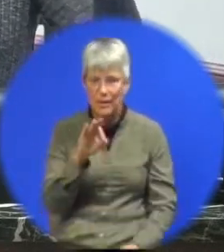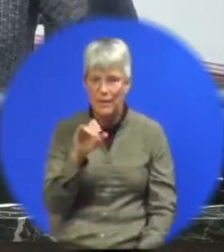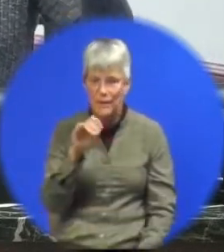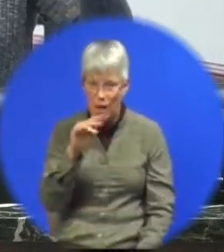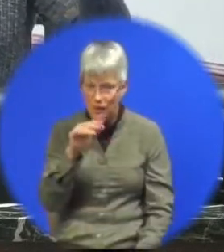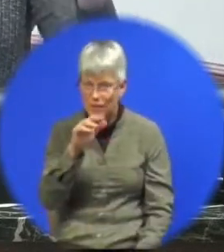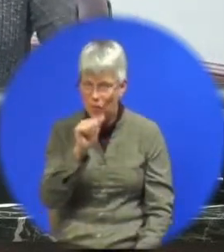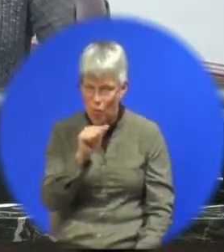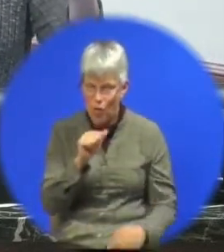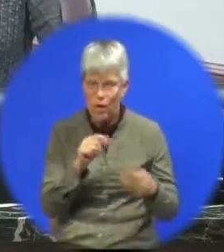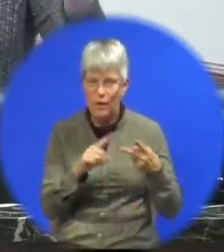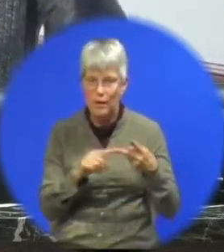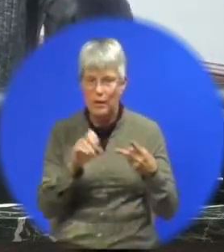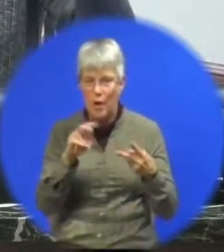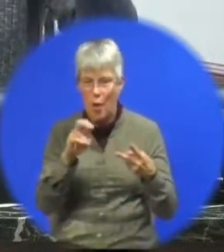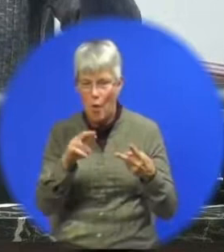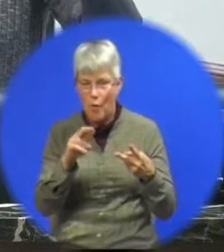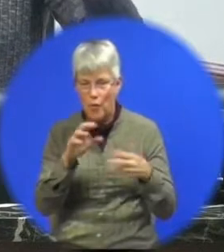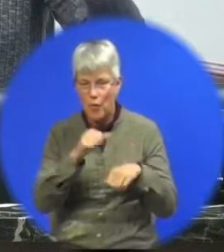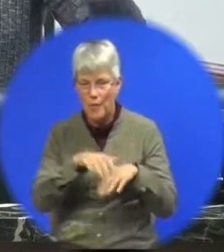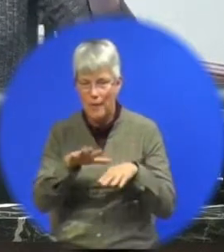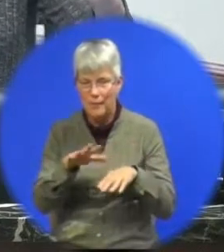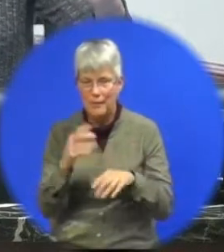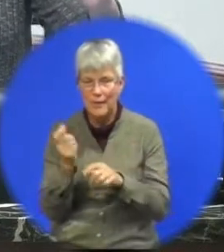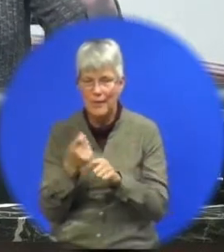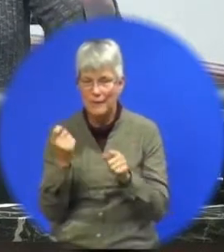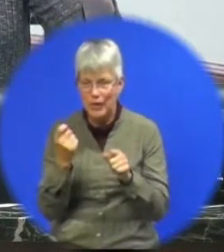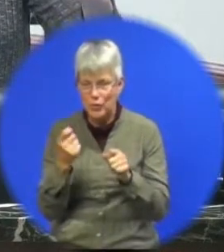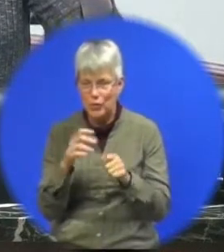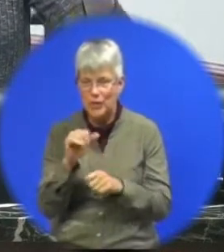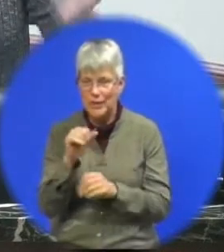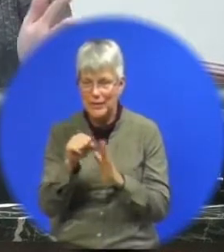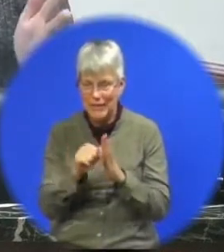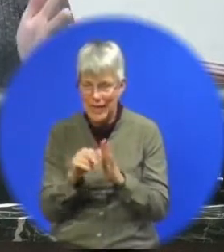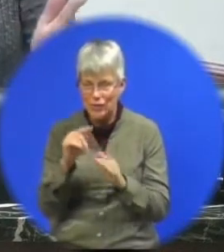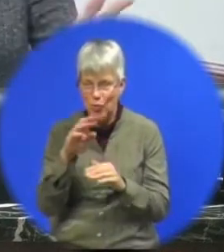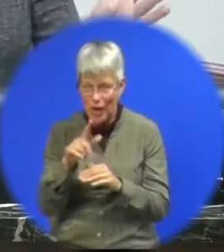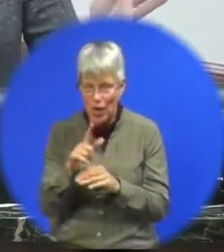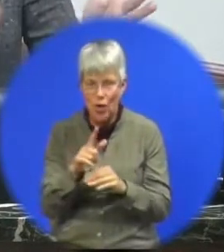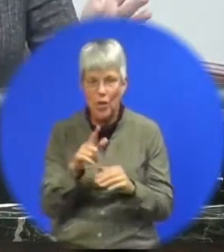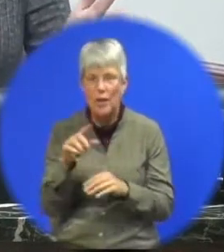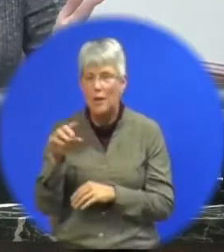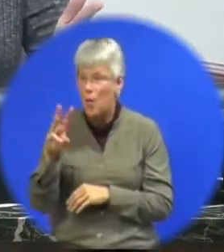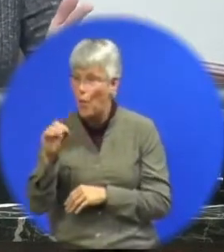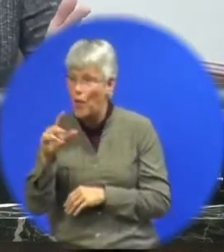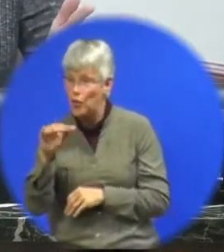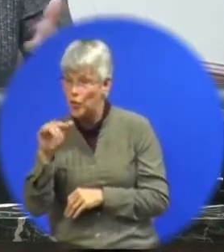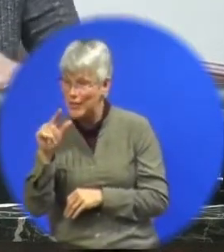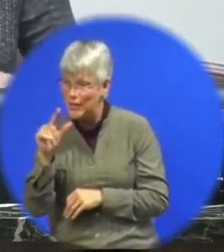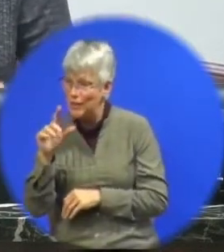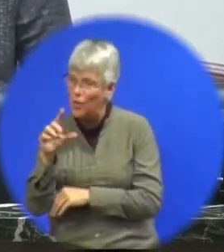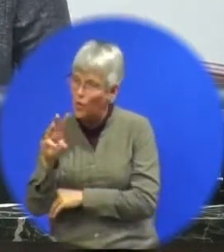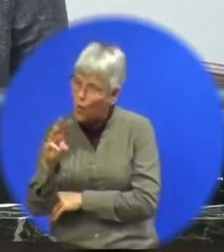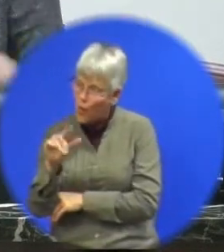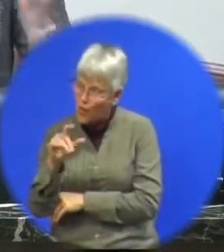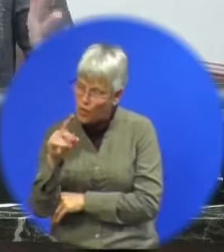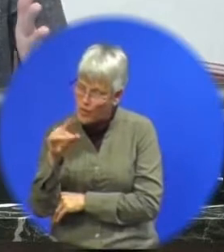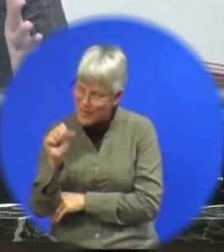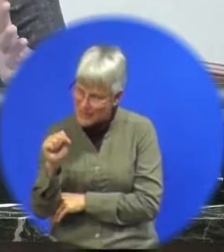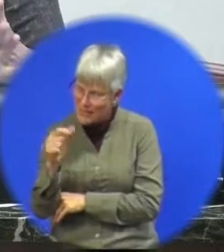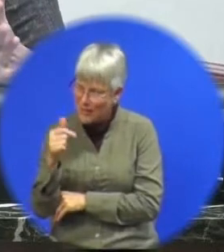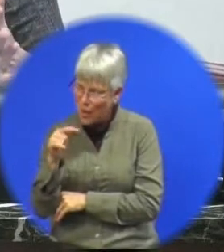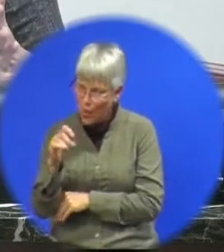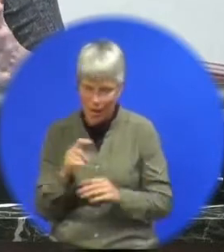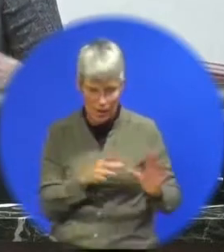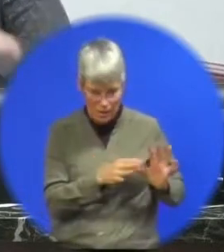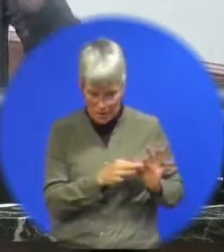over Mountain Victory State Trail to Wilderness Gateway State Trail and back. And so one big loop, as Ed Phillips always likes to say, people come